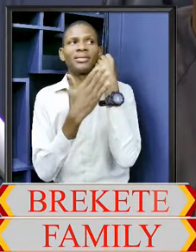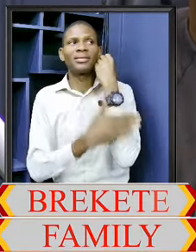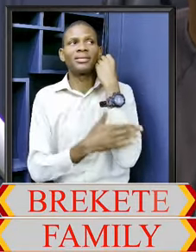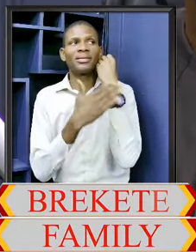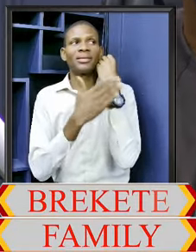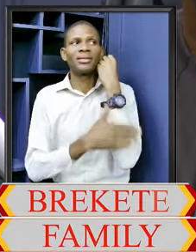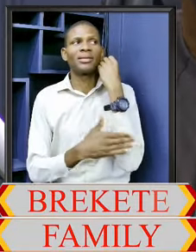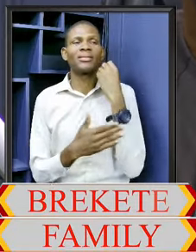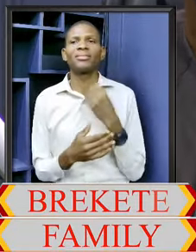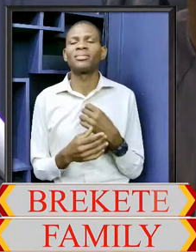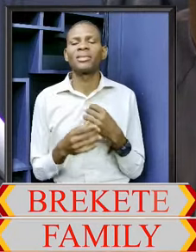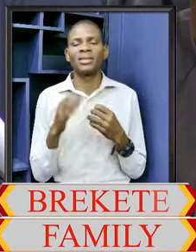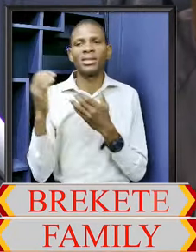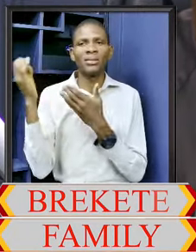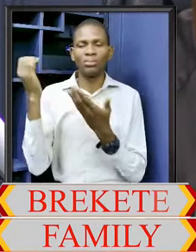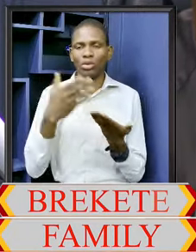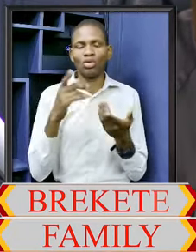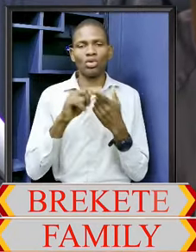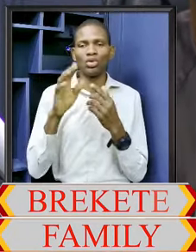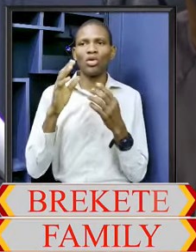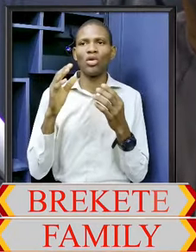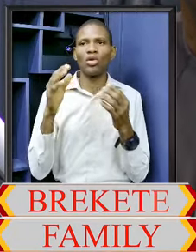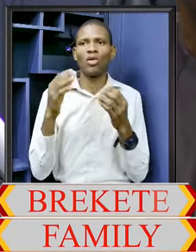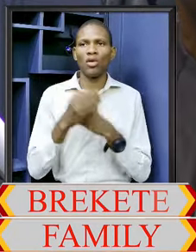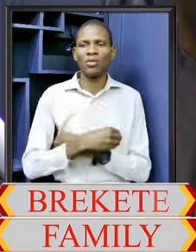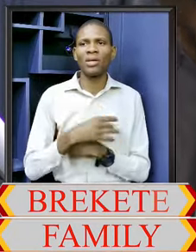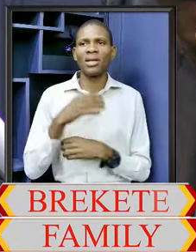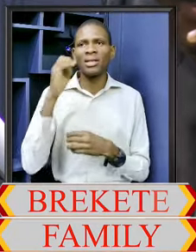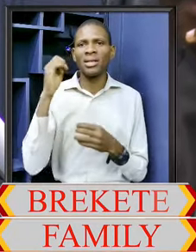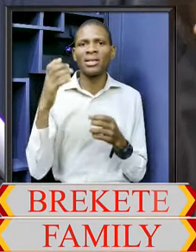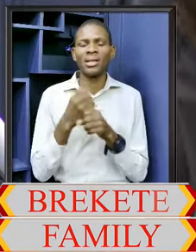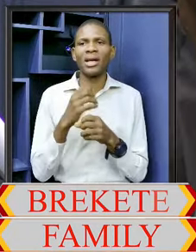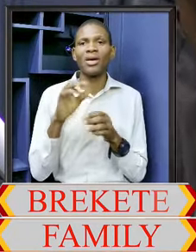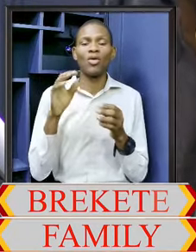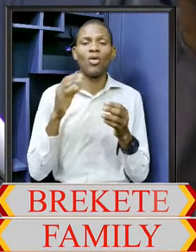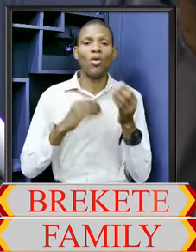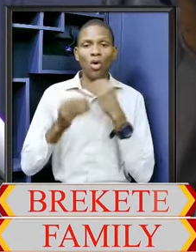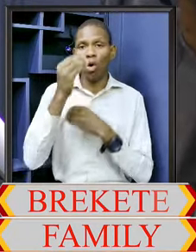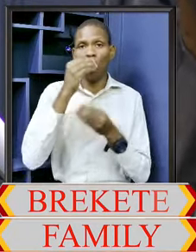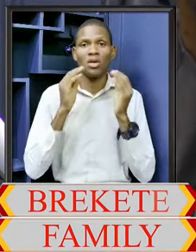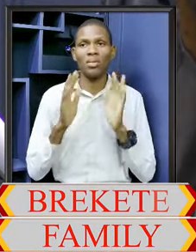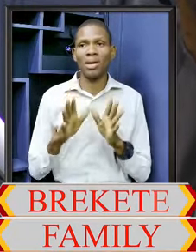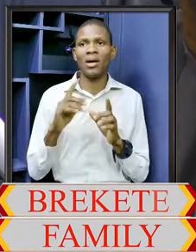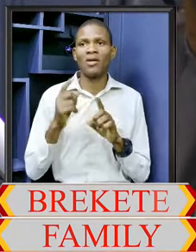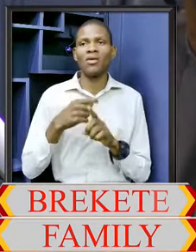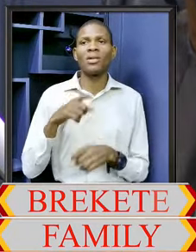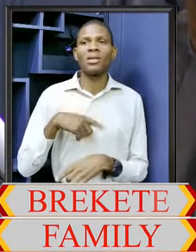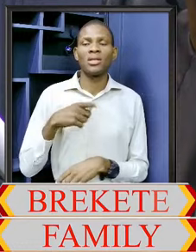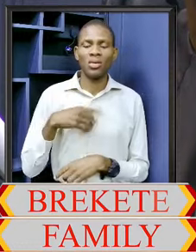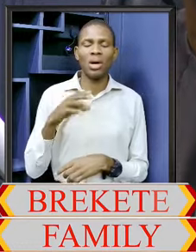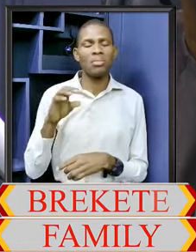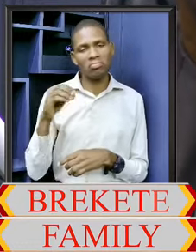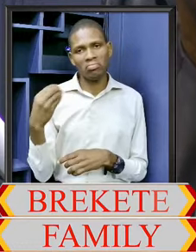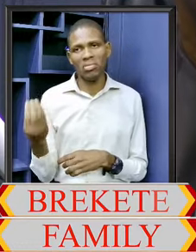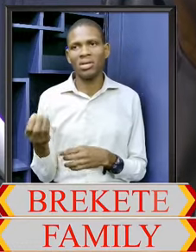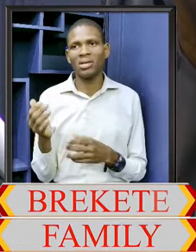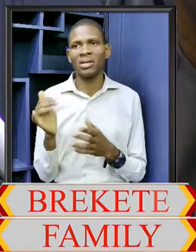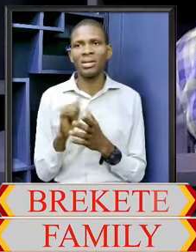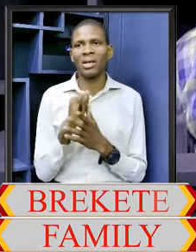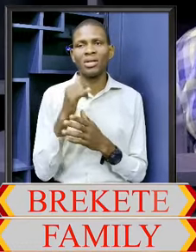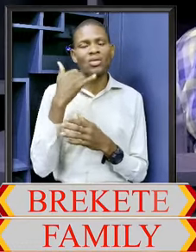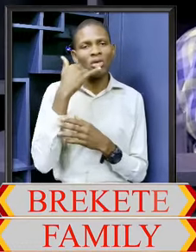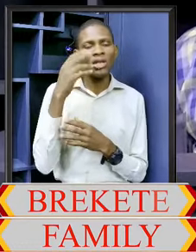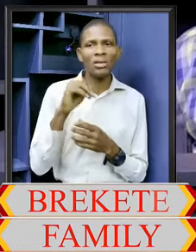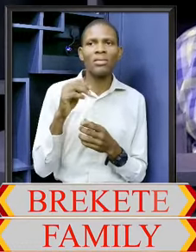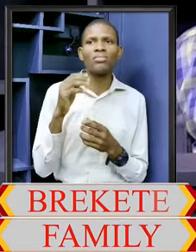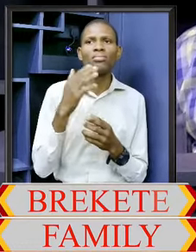He bring to your own office? Yes. And he can't get customers from Lagos and so on. Who is now calling